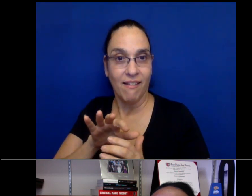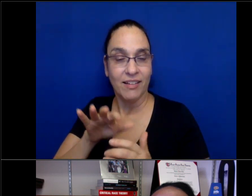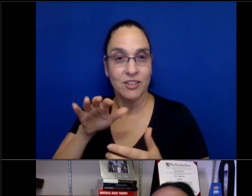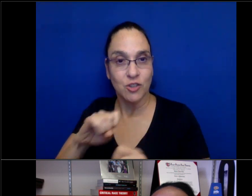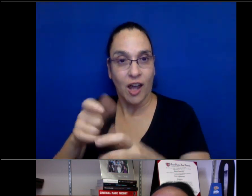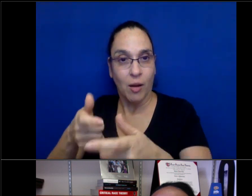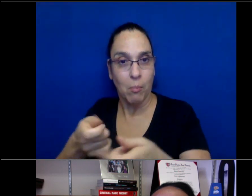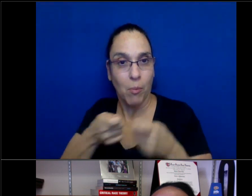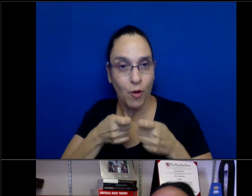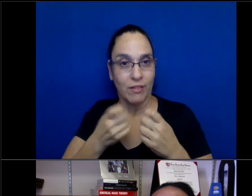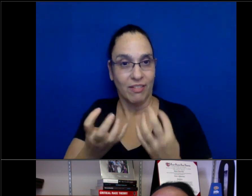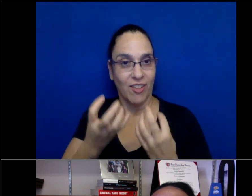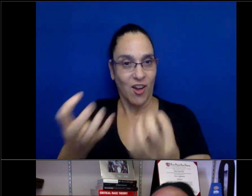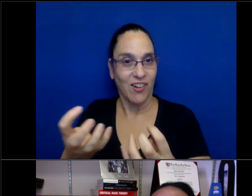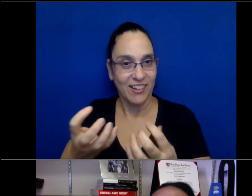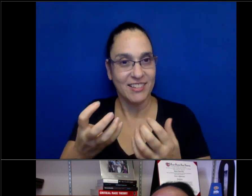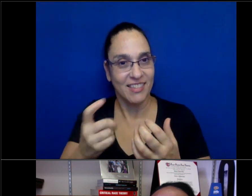only